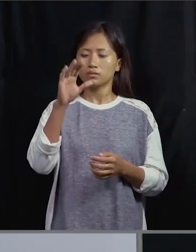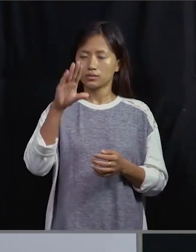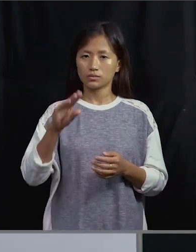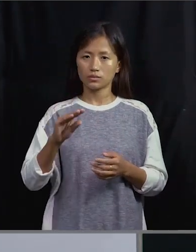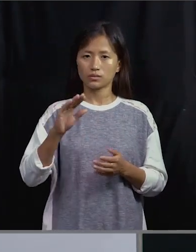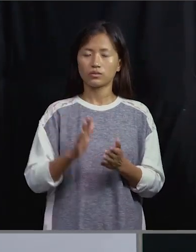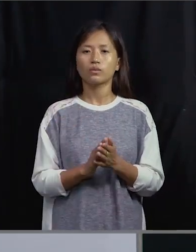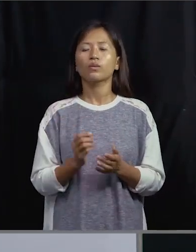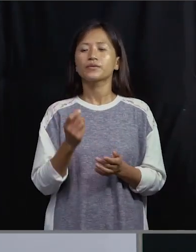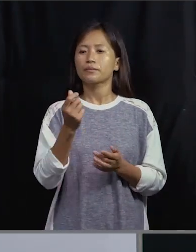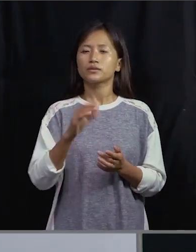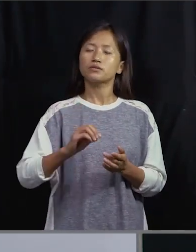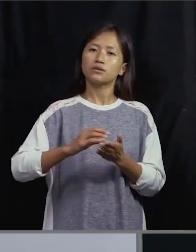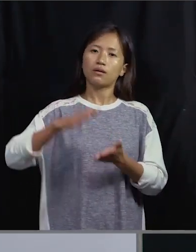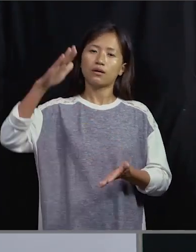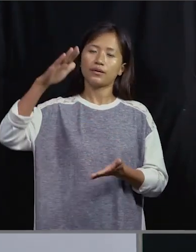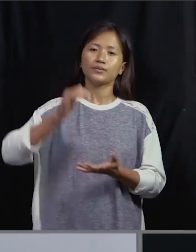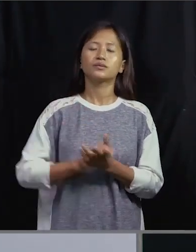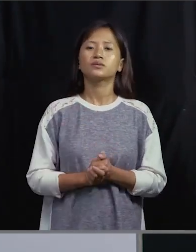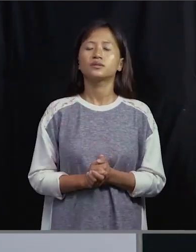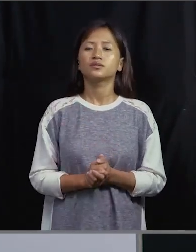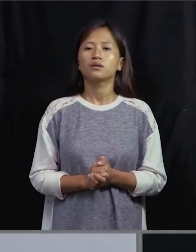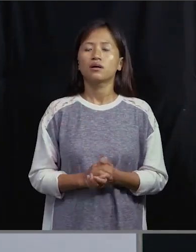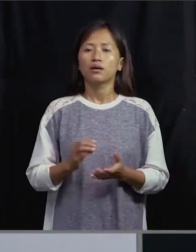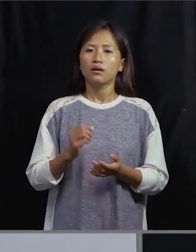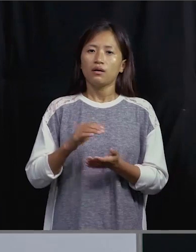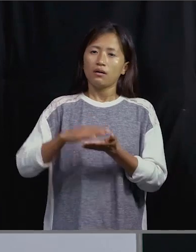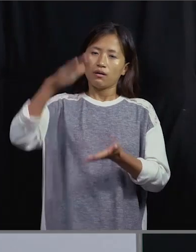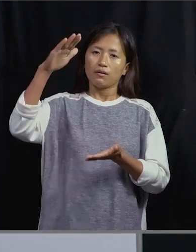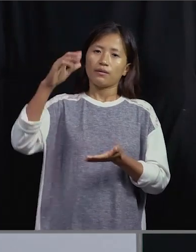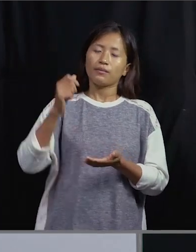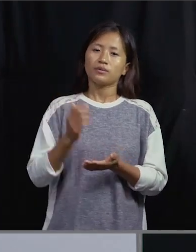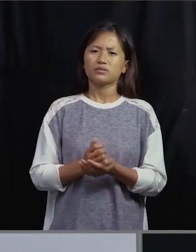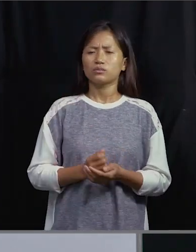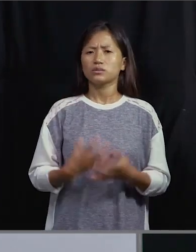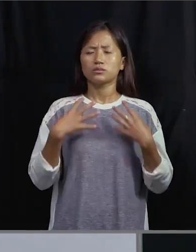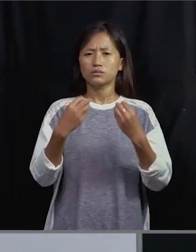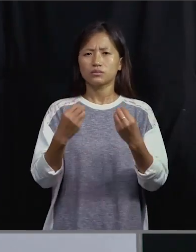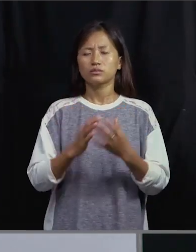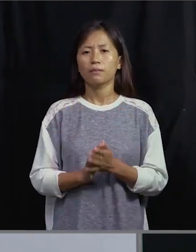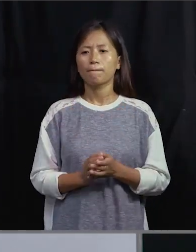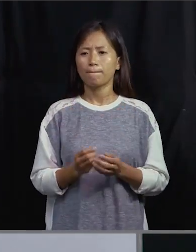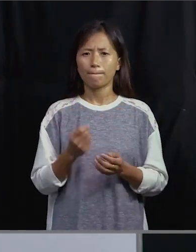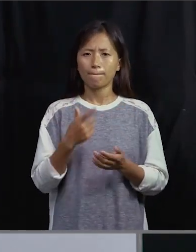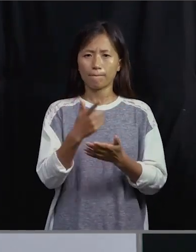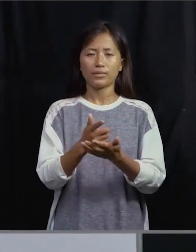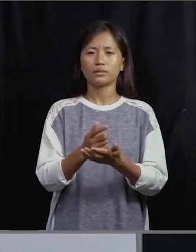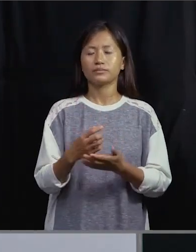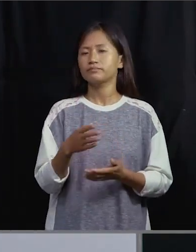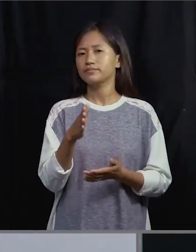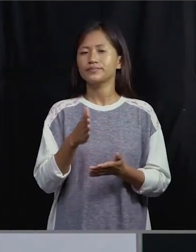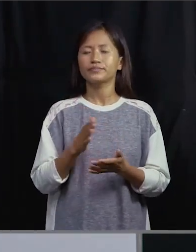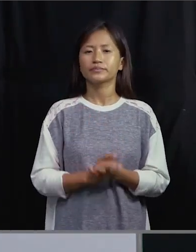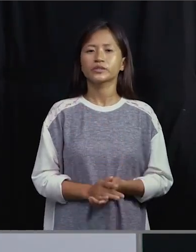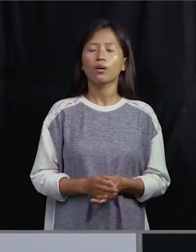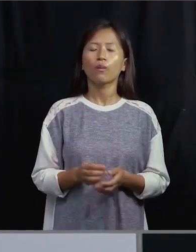the prices are high. Or not. At the higher price, we don't want to demand or we don't want to buy more. But when the